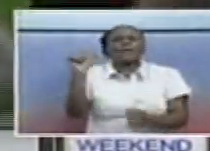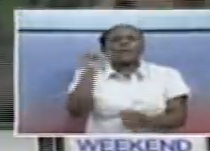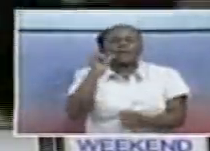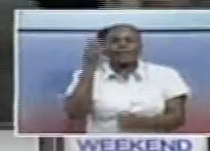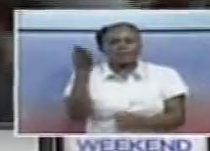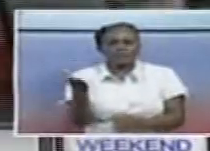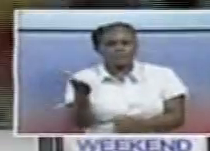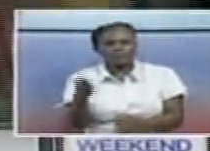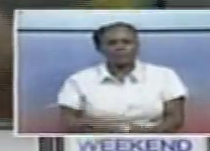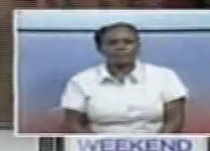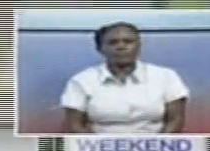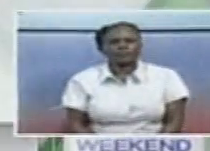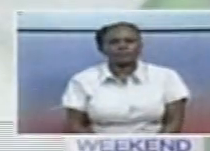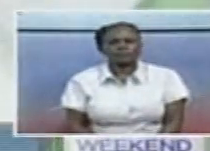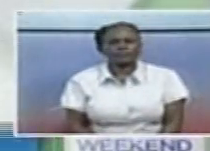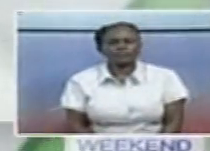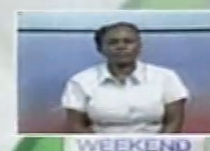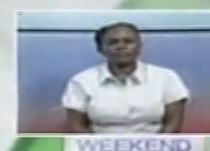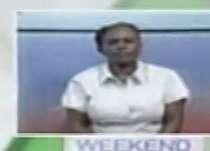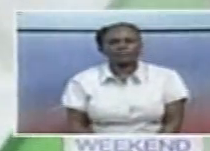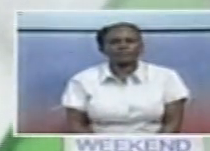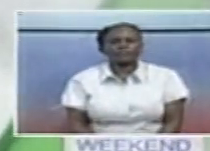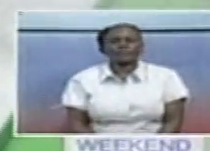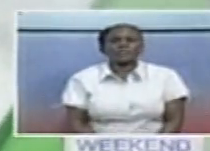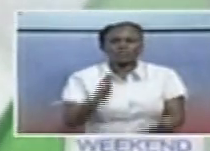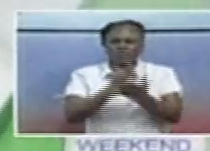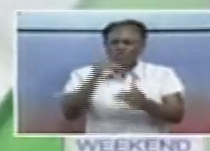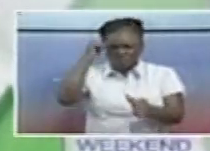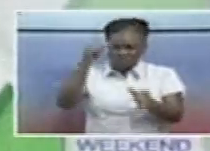history. And of course, do remember that the first lady